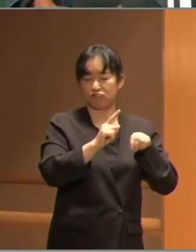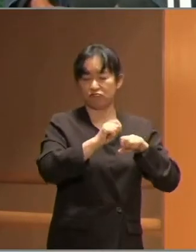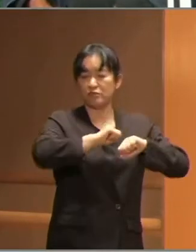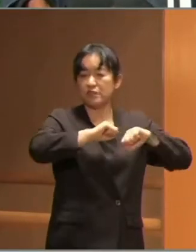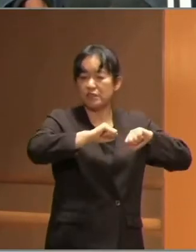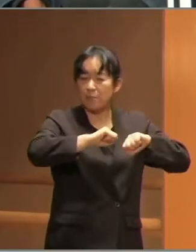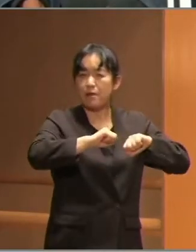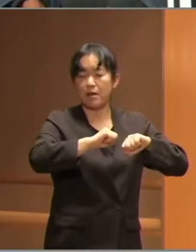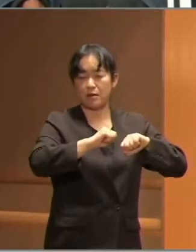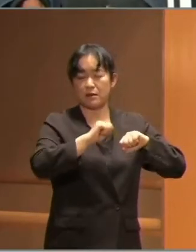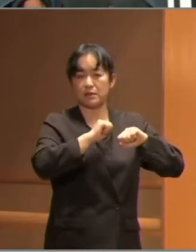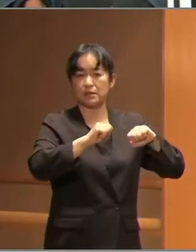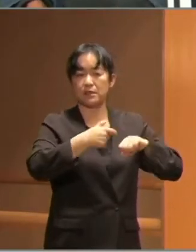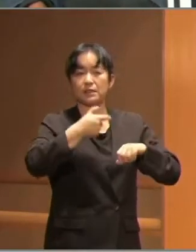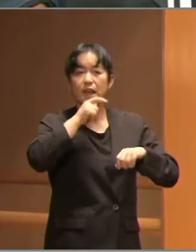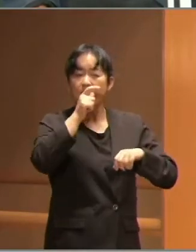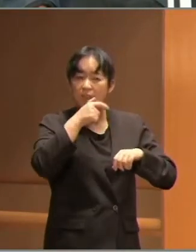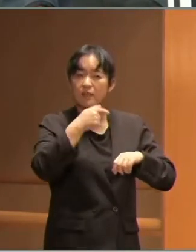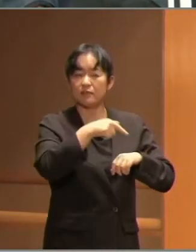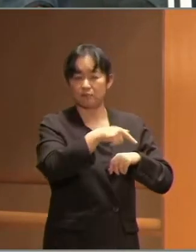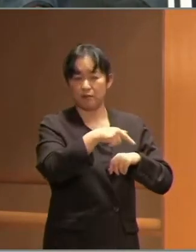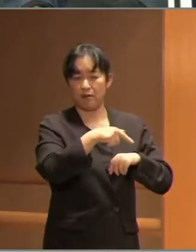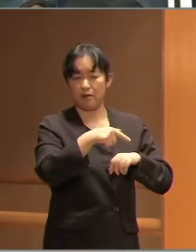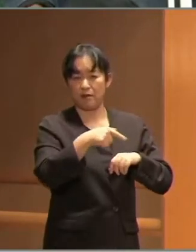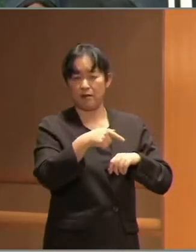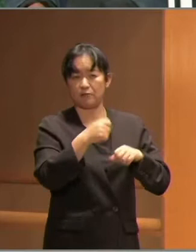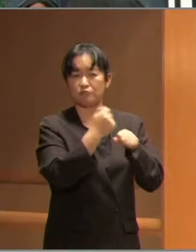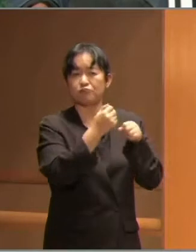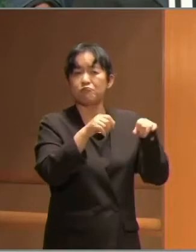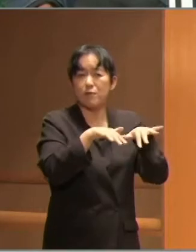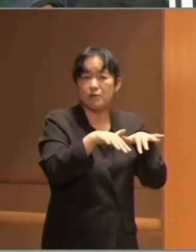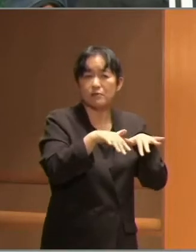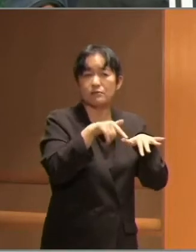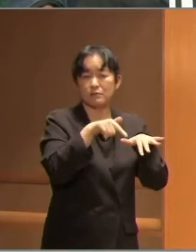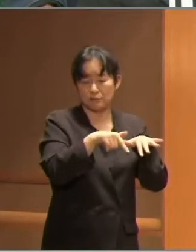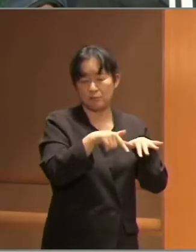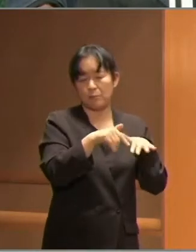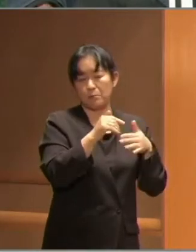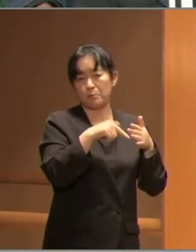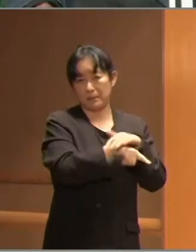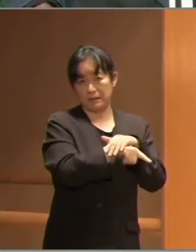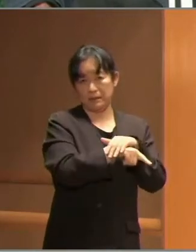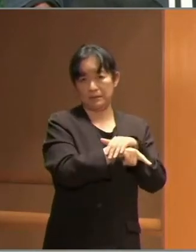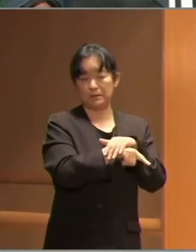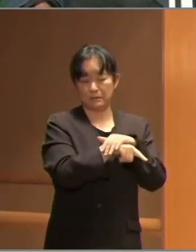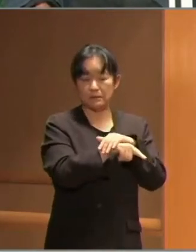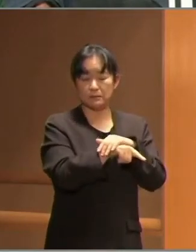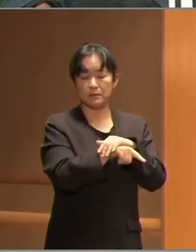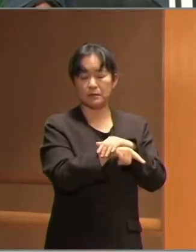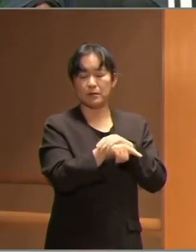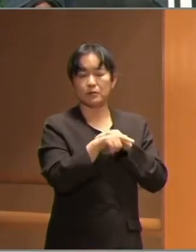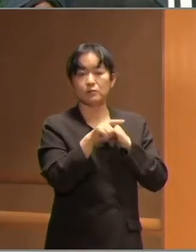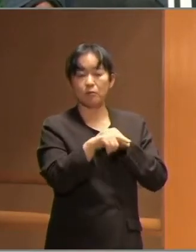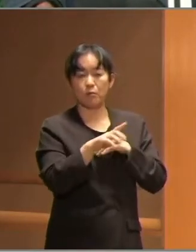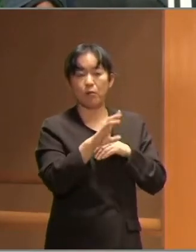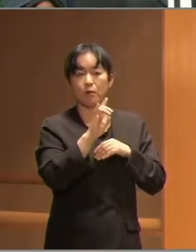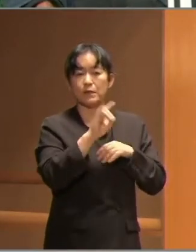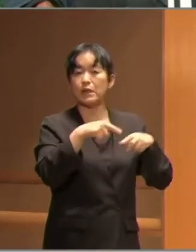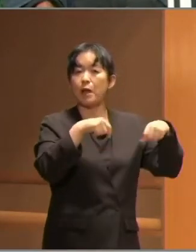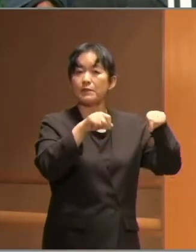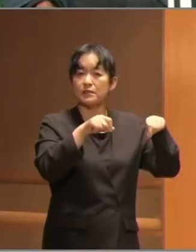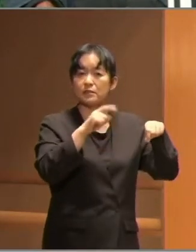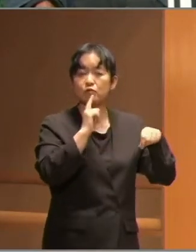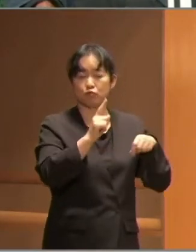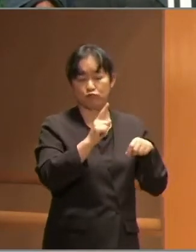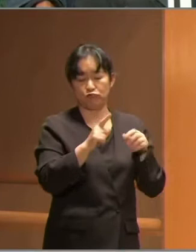was called kigami, and even the locally brewed sake was called